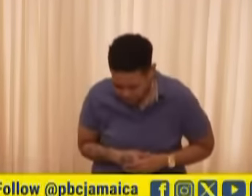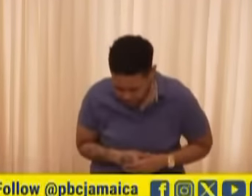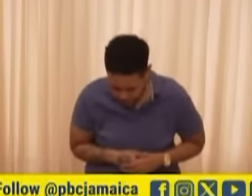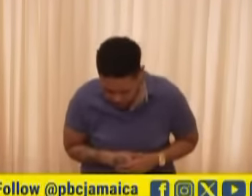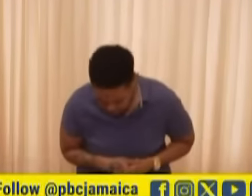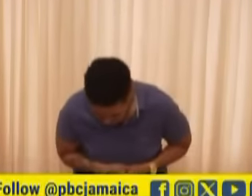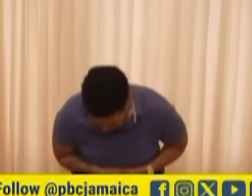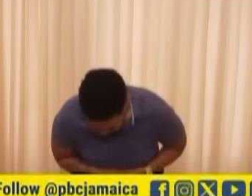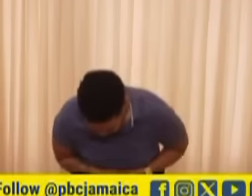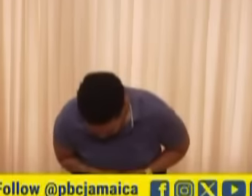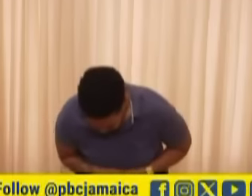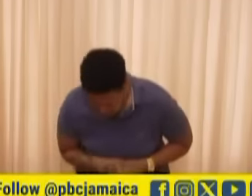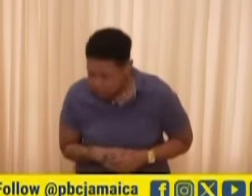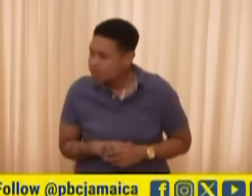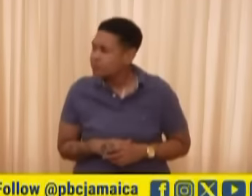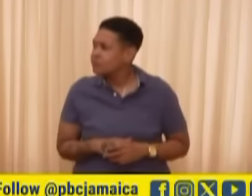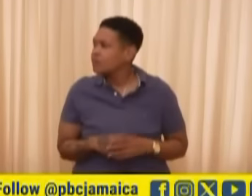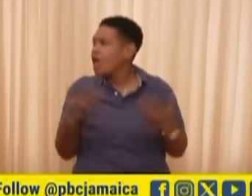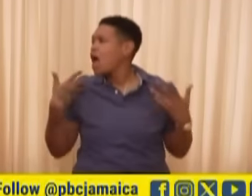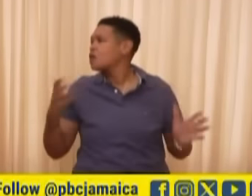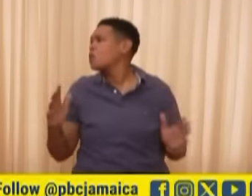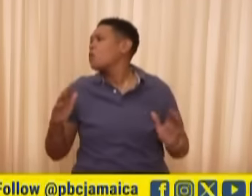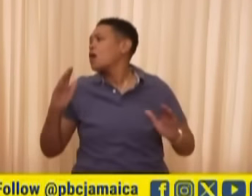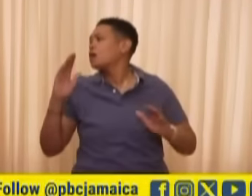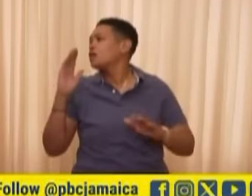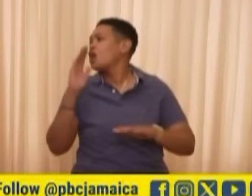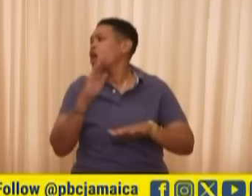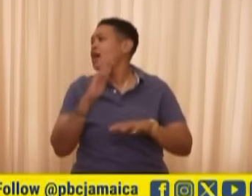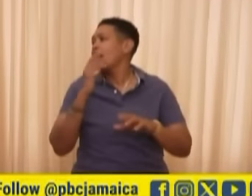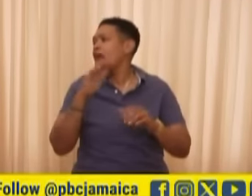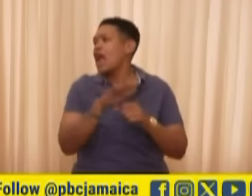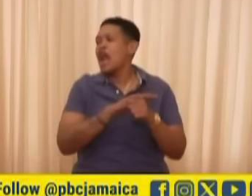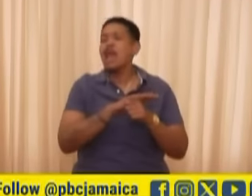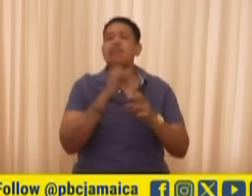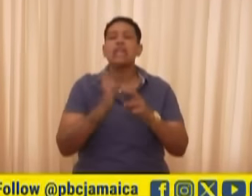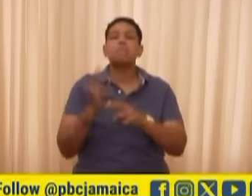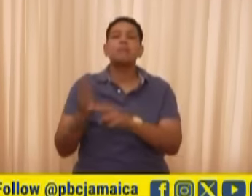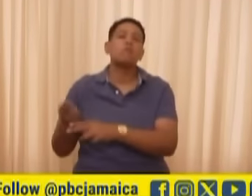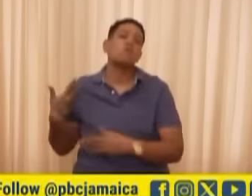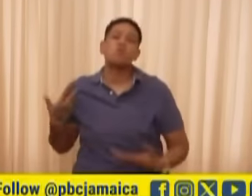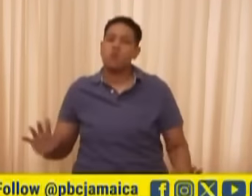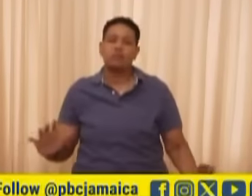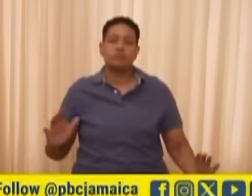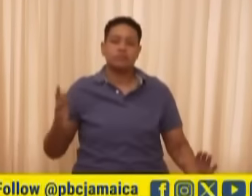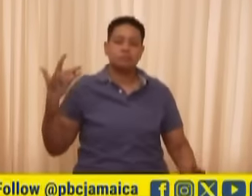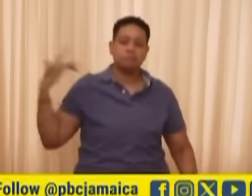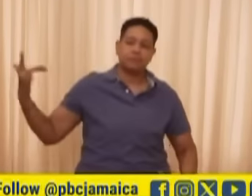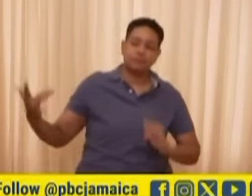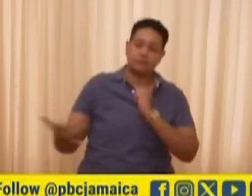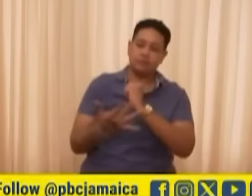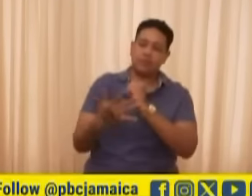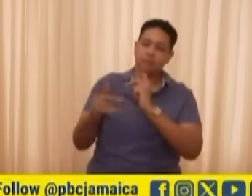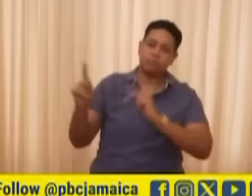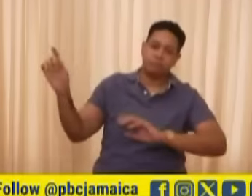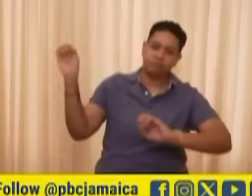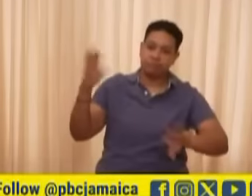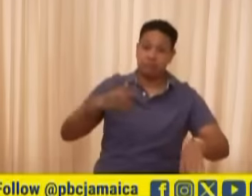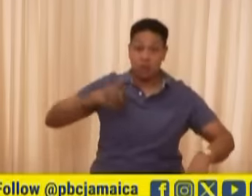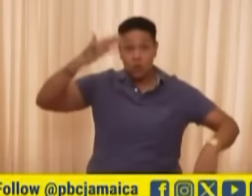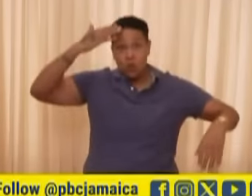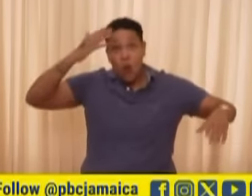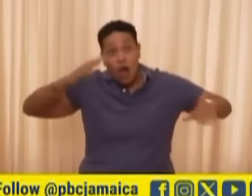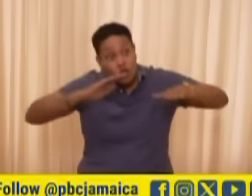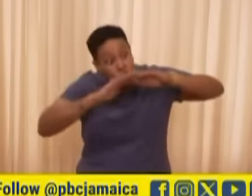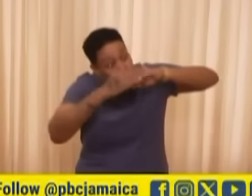to call out areas. I usually leave that to the technical persons because I don't know all the